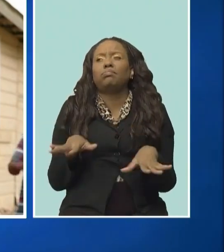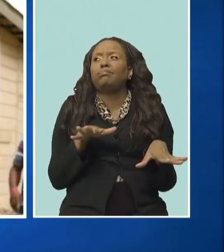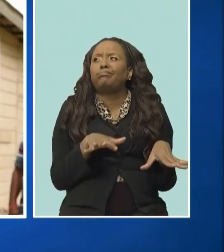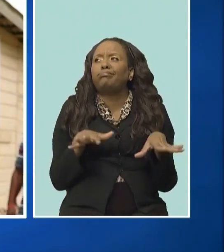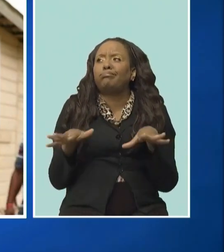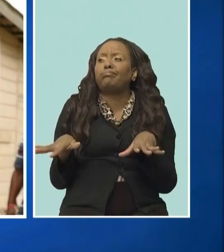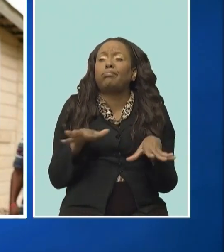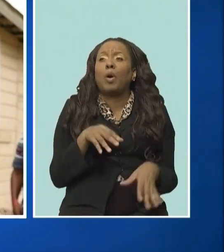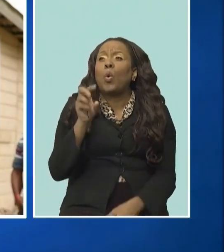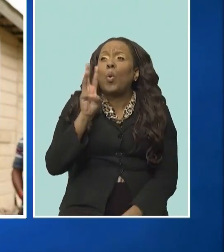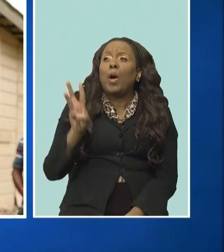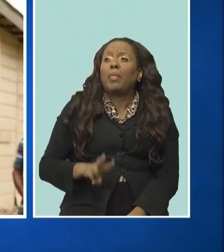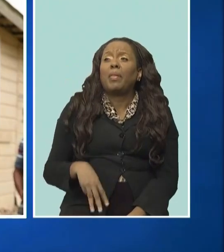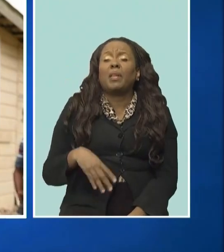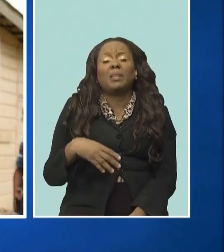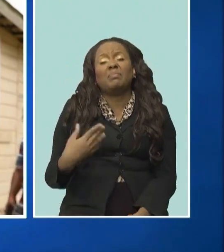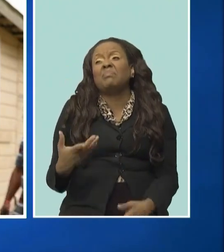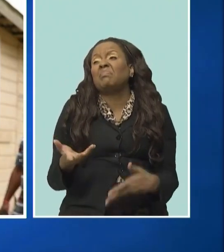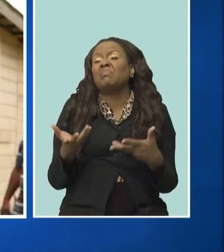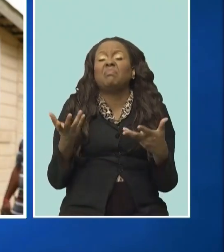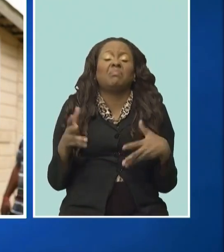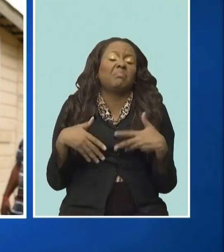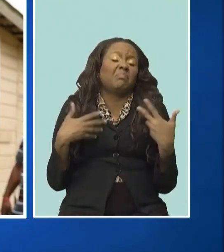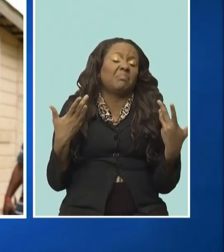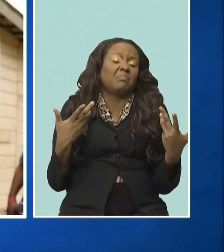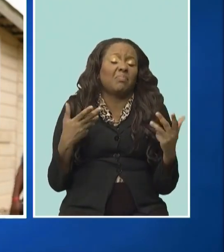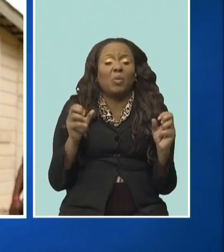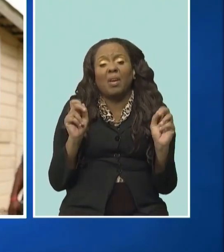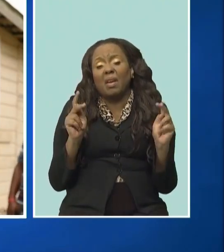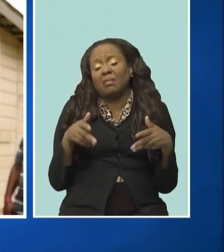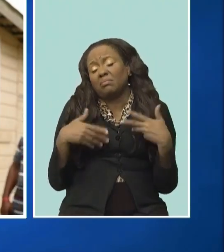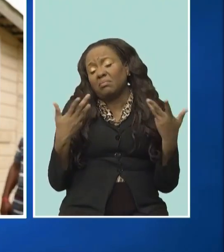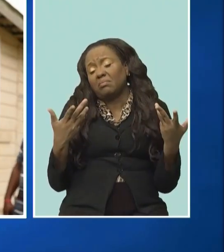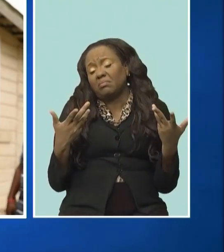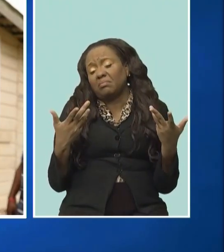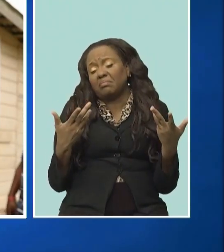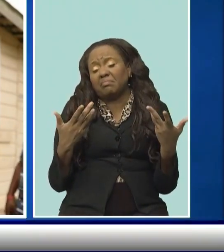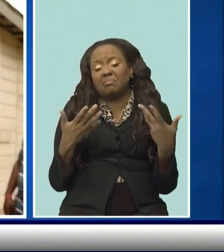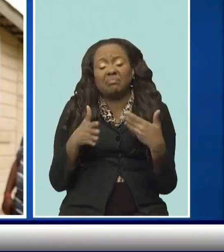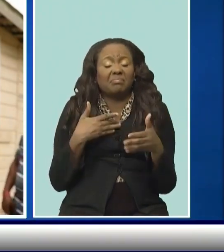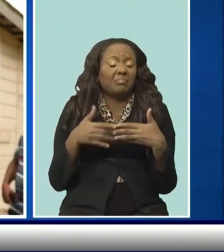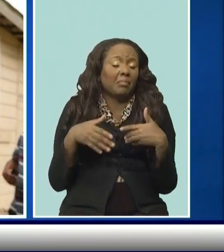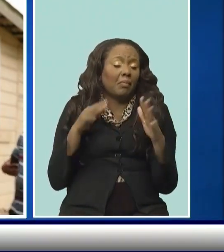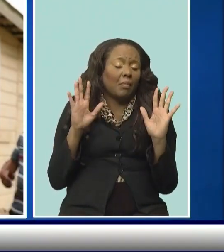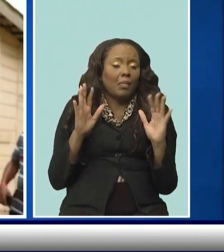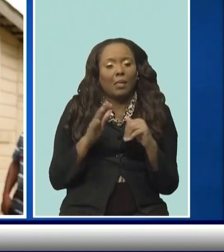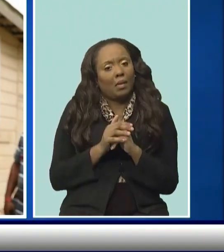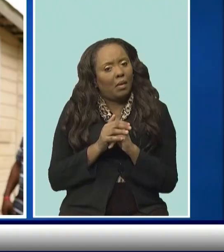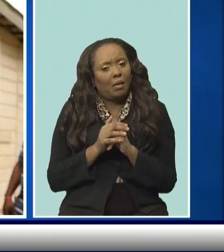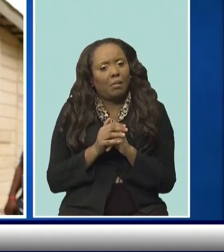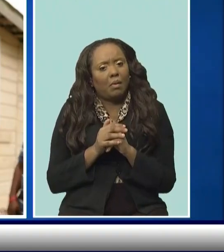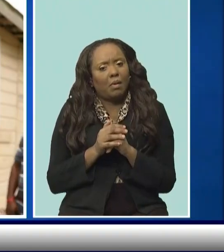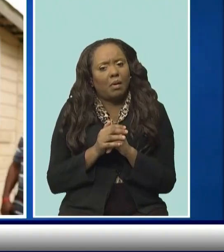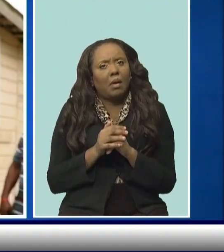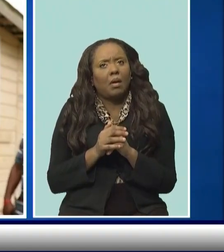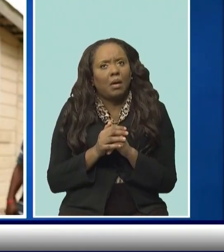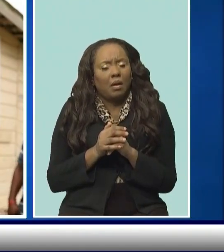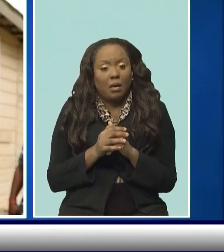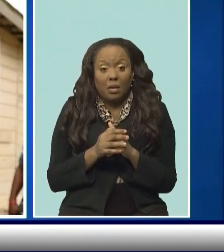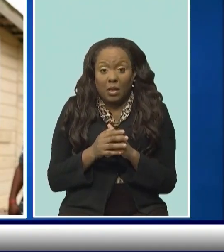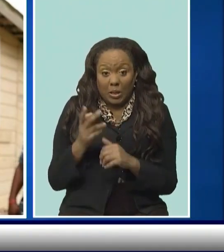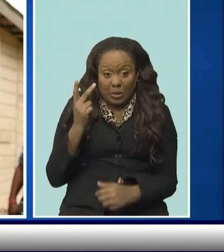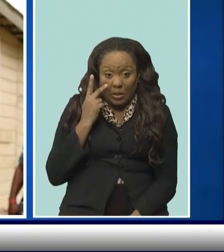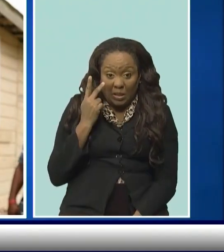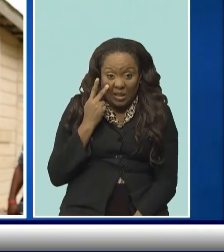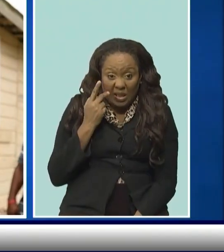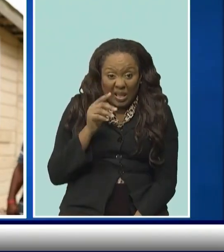are started the hurricane season, and it is very likely that these systems are going to continue, and perhaps just as we are seeing two more systems